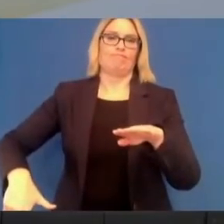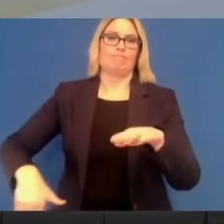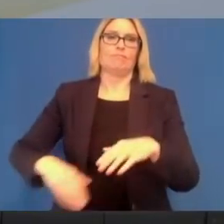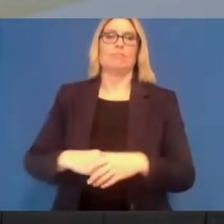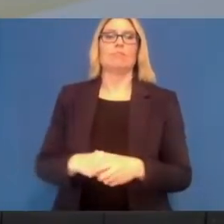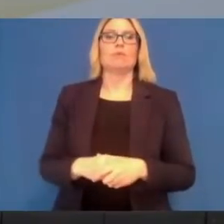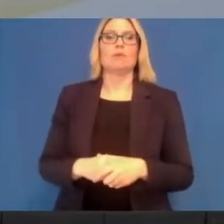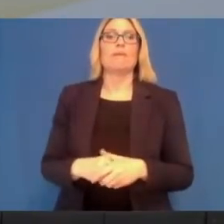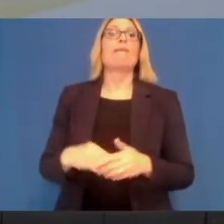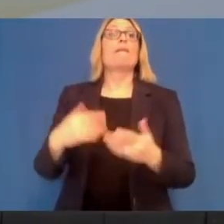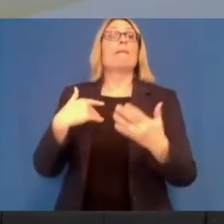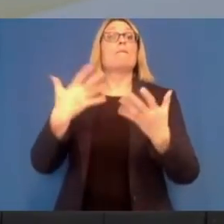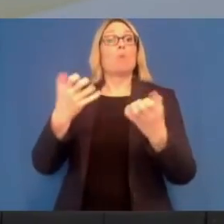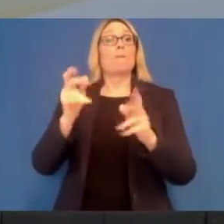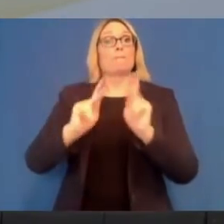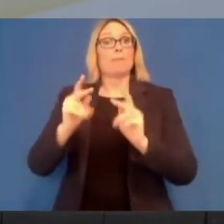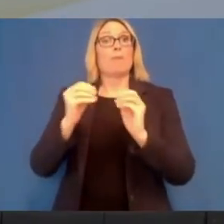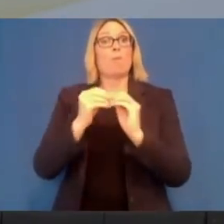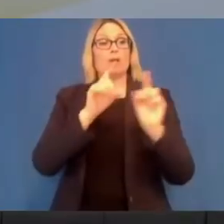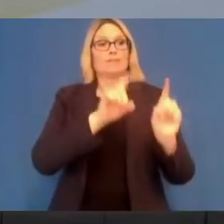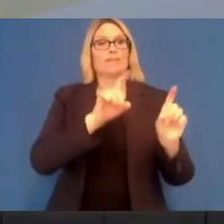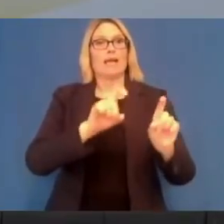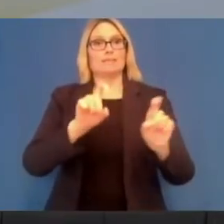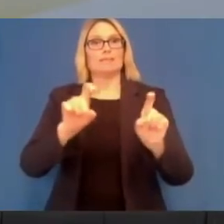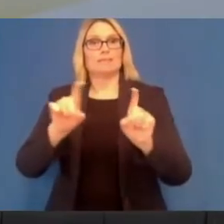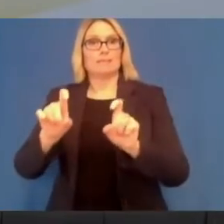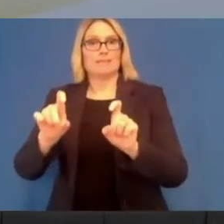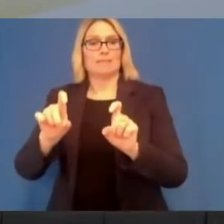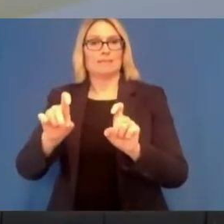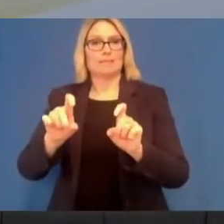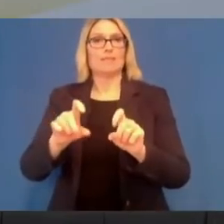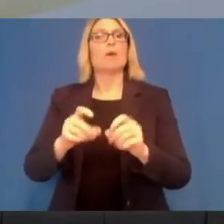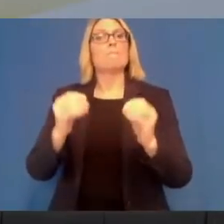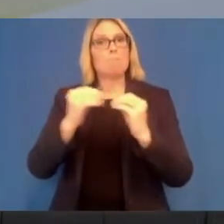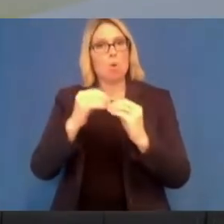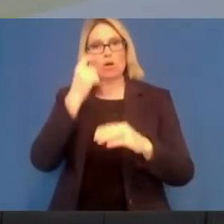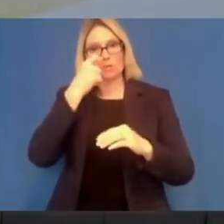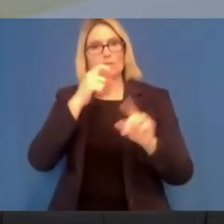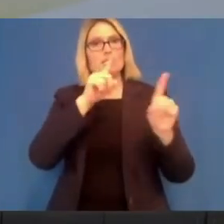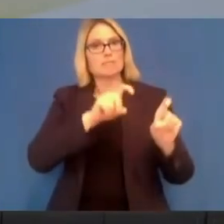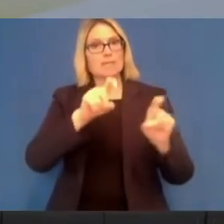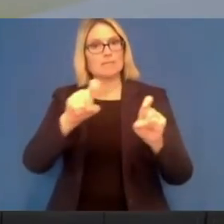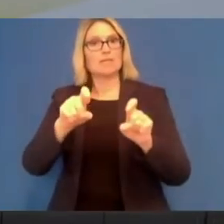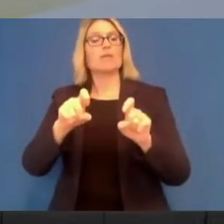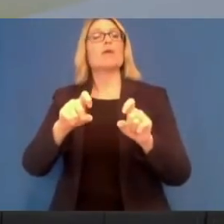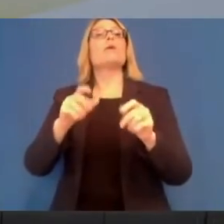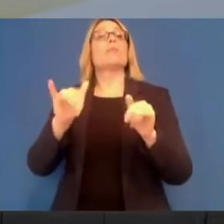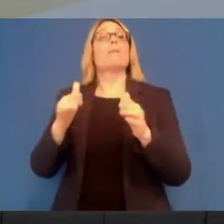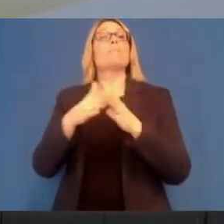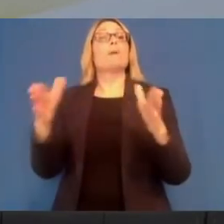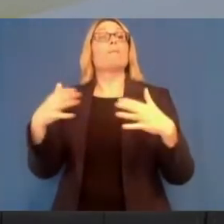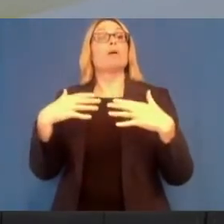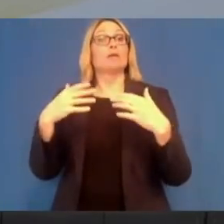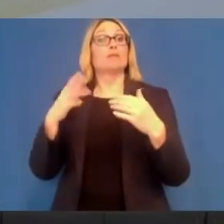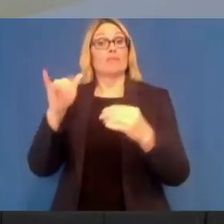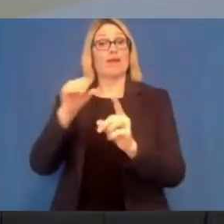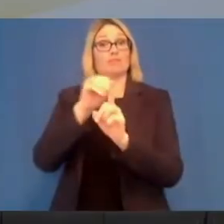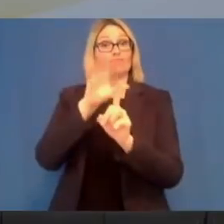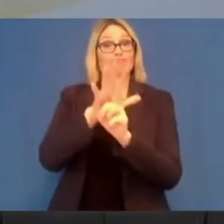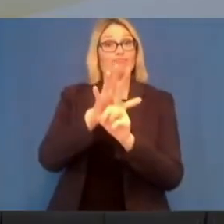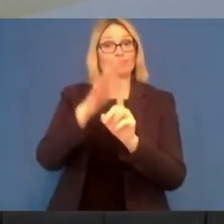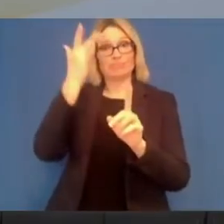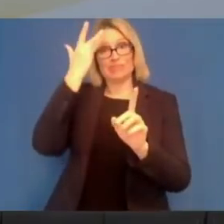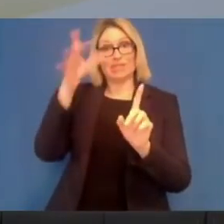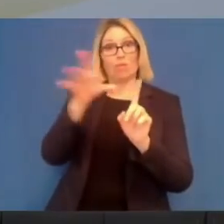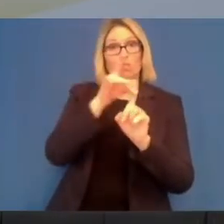want to be testing, we want to enhance that testing. We have increasing numbers of public exposures. We have increasing numbers